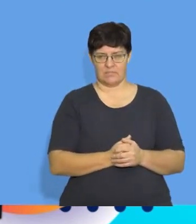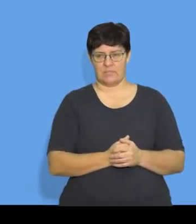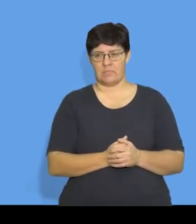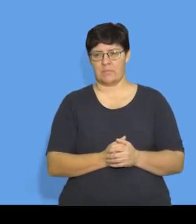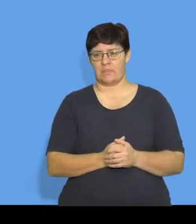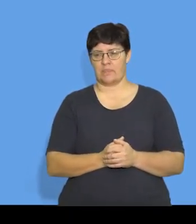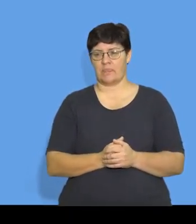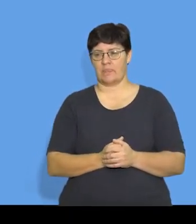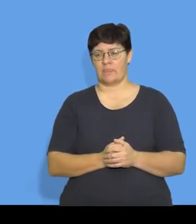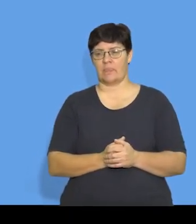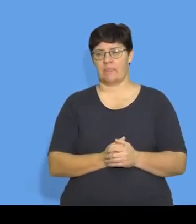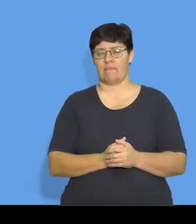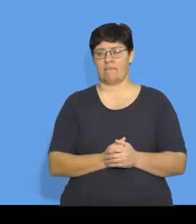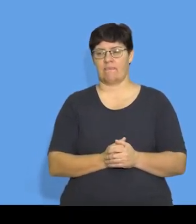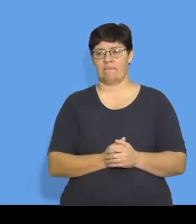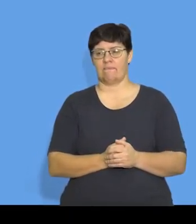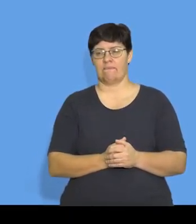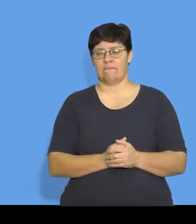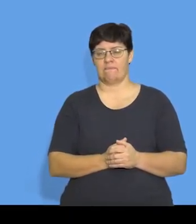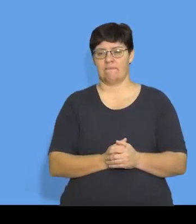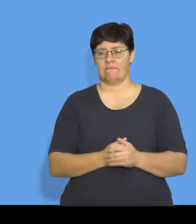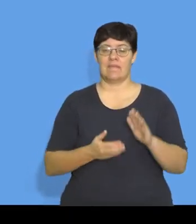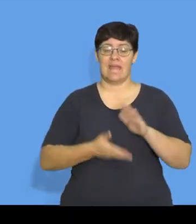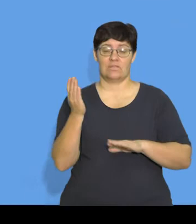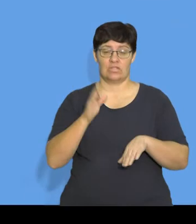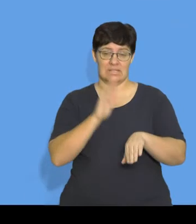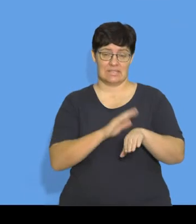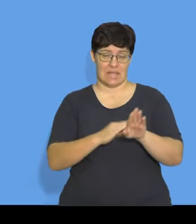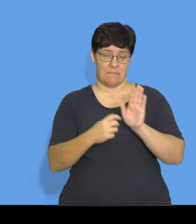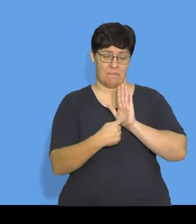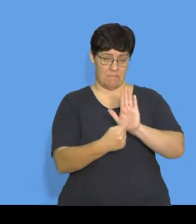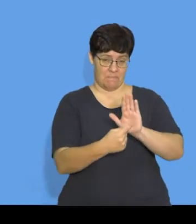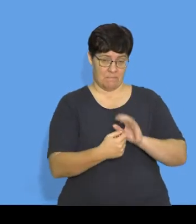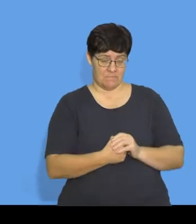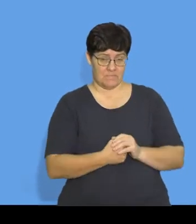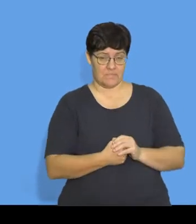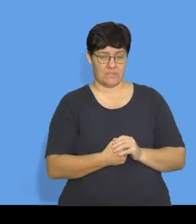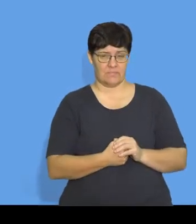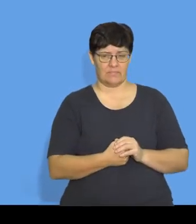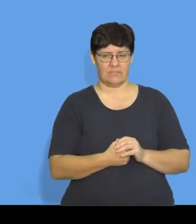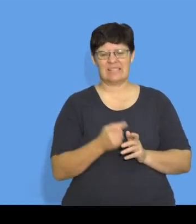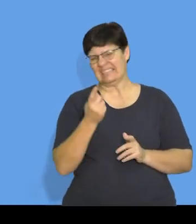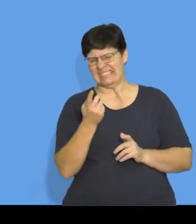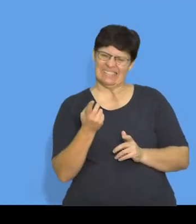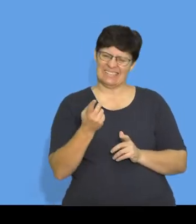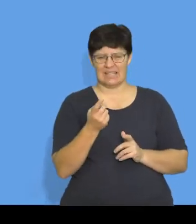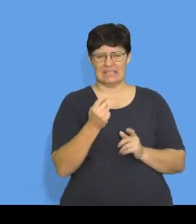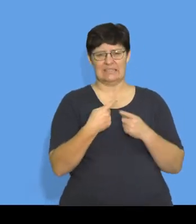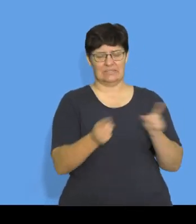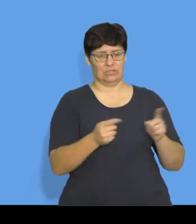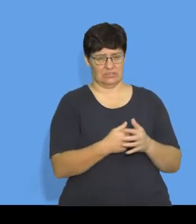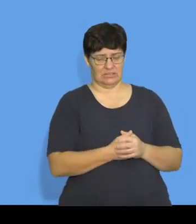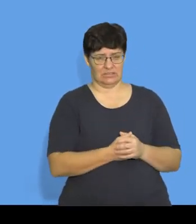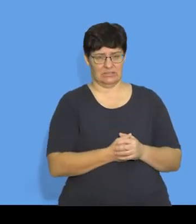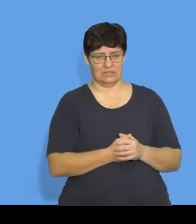okay? The acceleration time graph, here things are a little different because